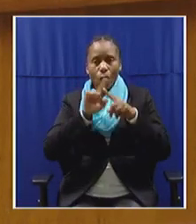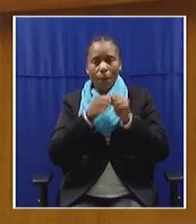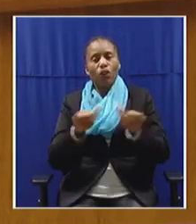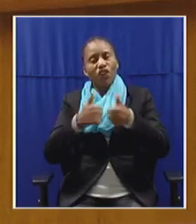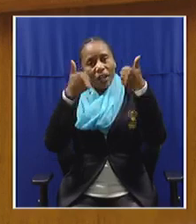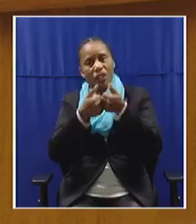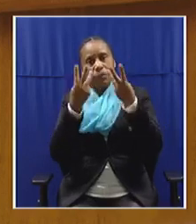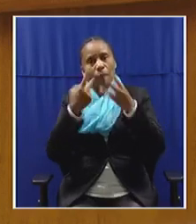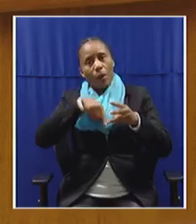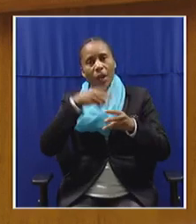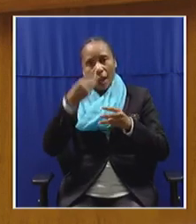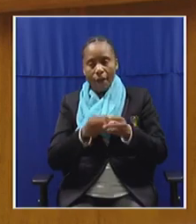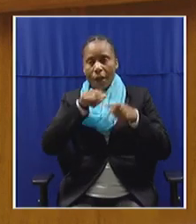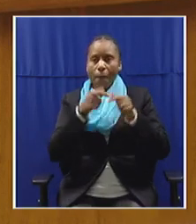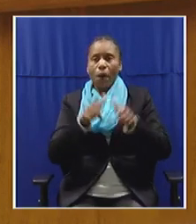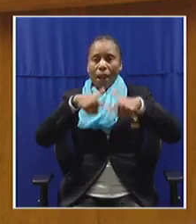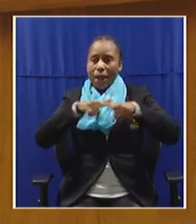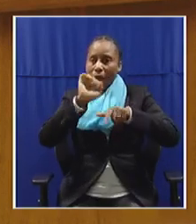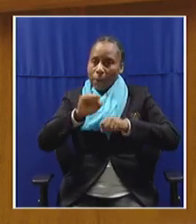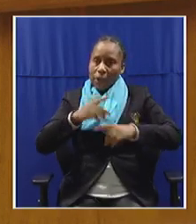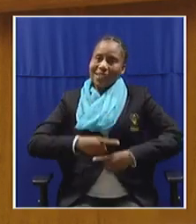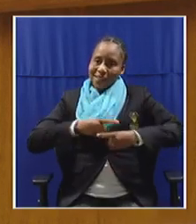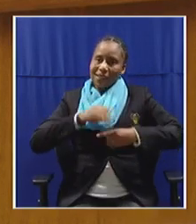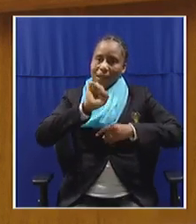terms of their land and their dignity. Now,